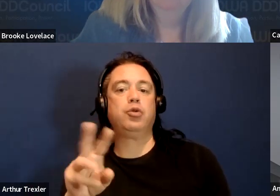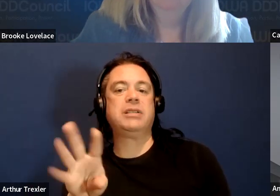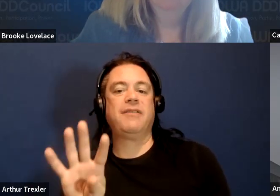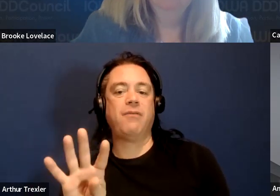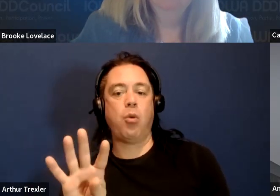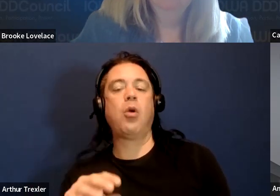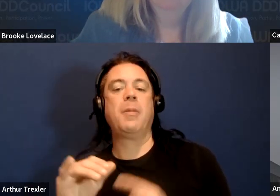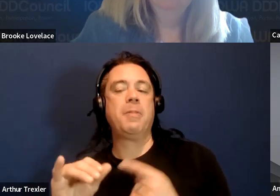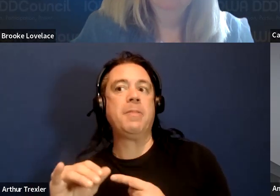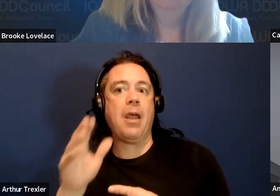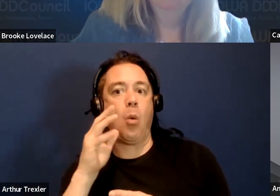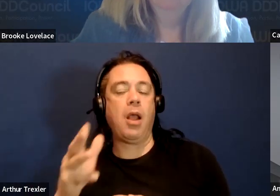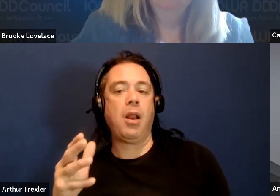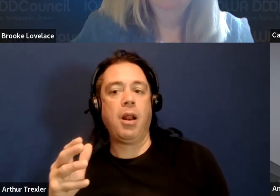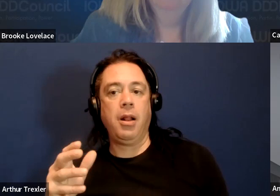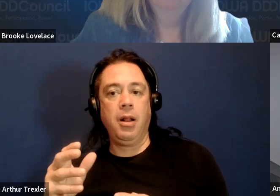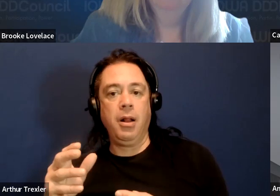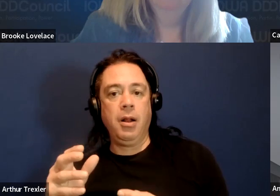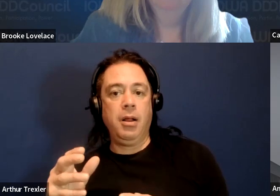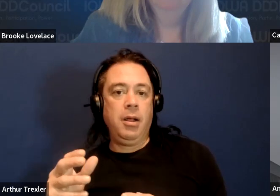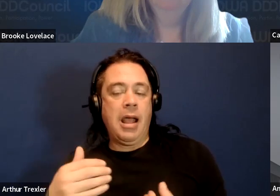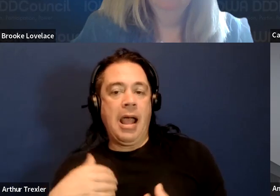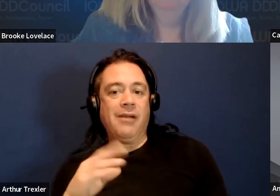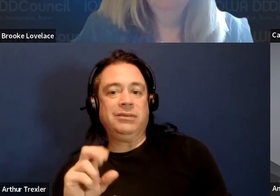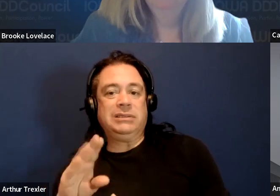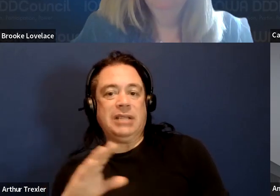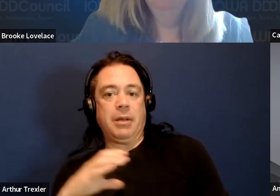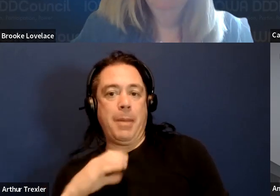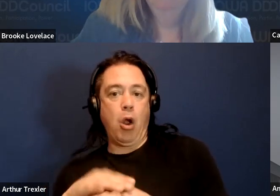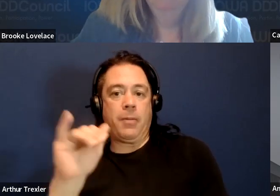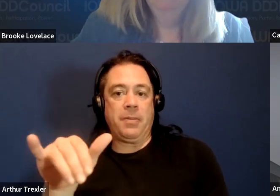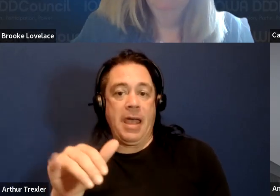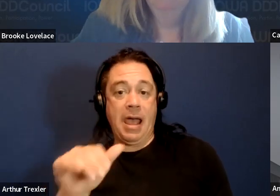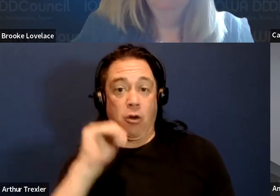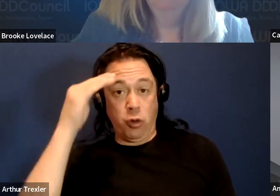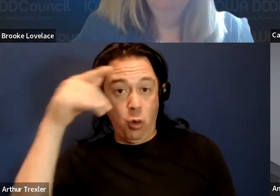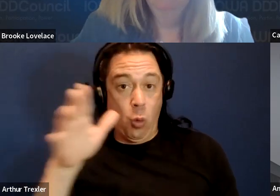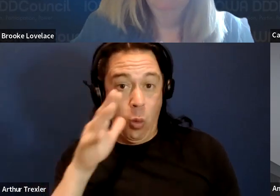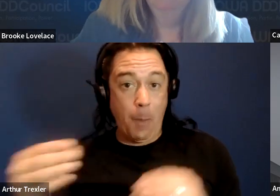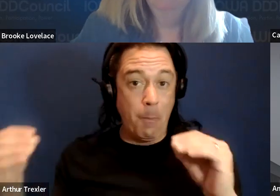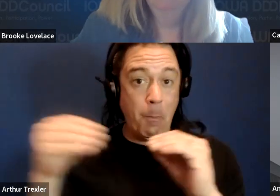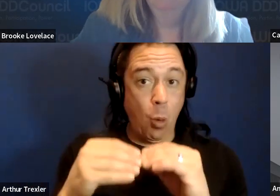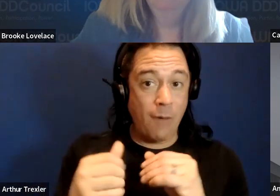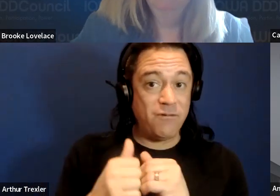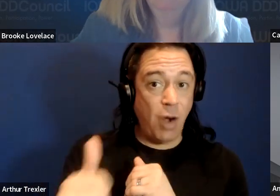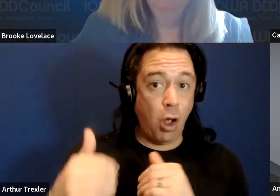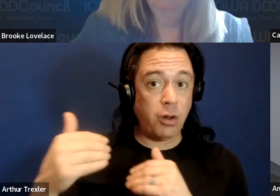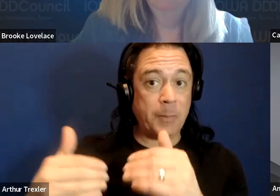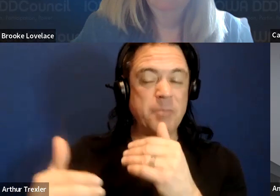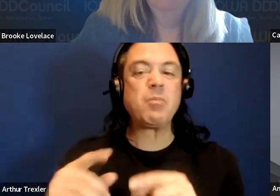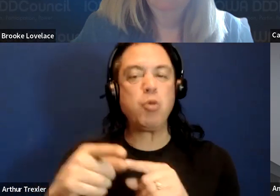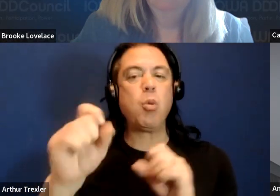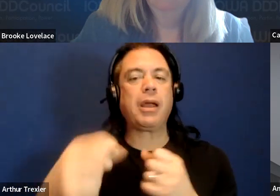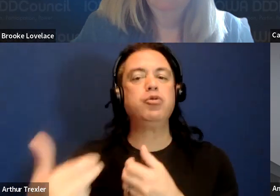that they are going to have a subcommittee on it. I don't know if it's going to go much further than that, but you can join by phone or